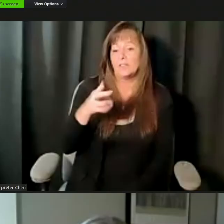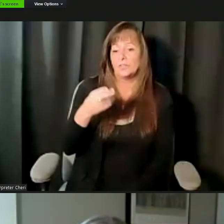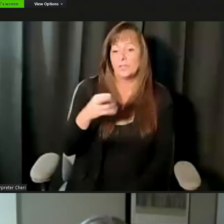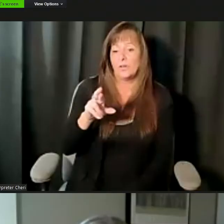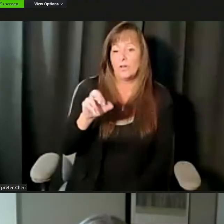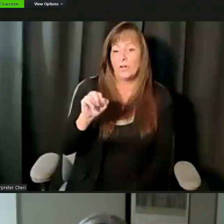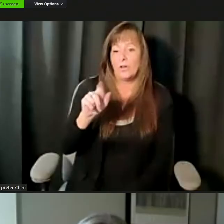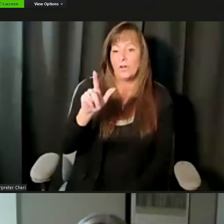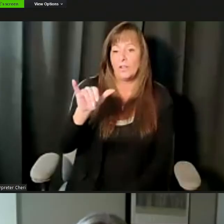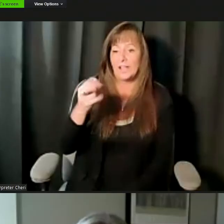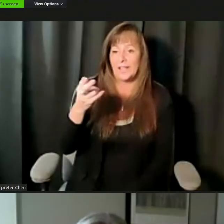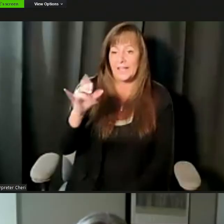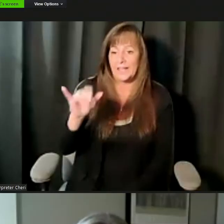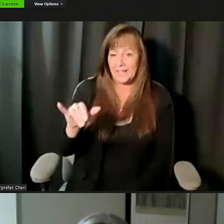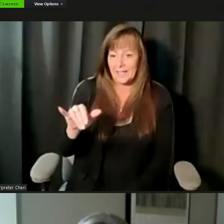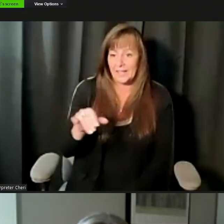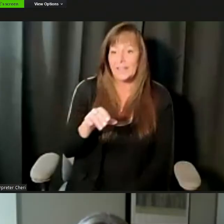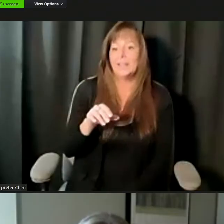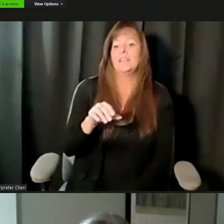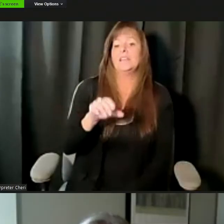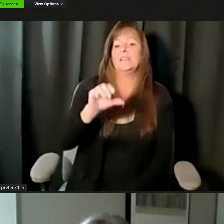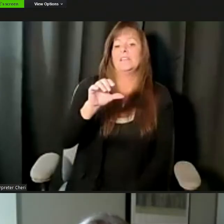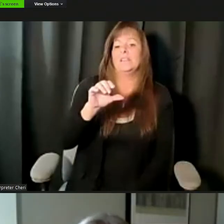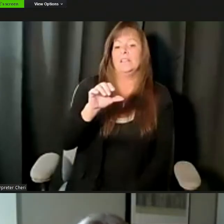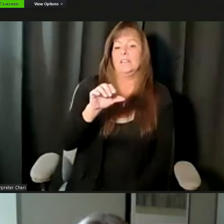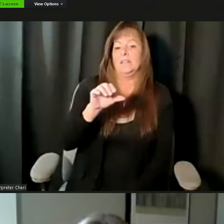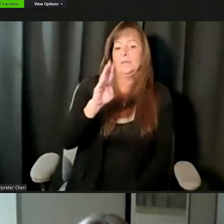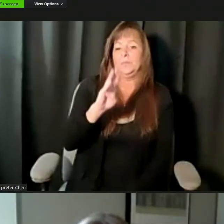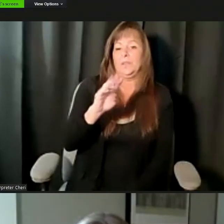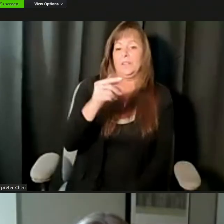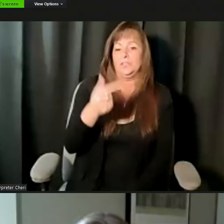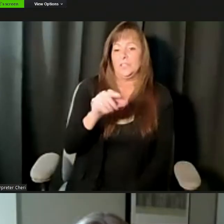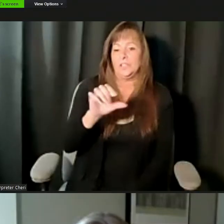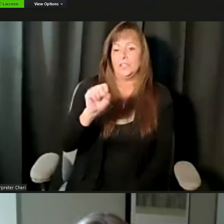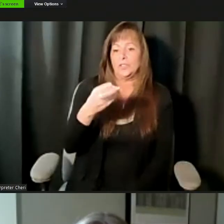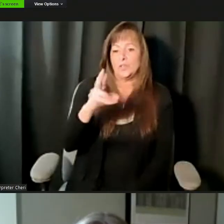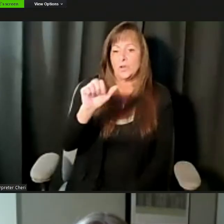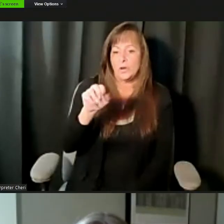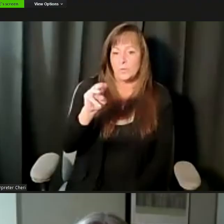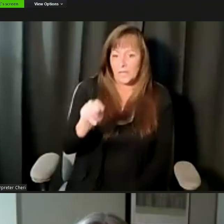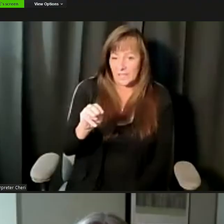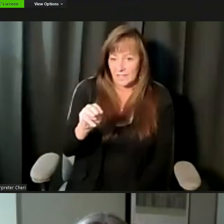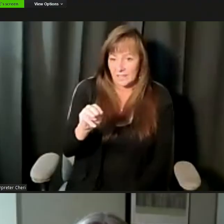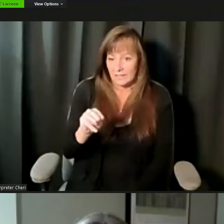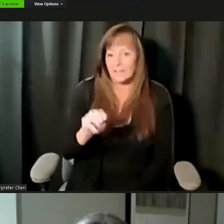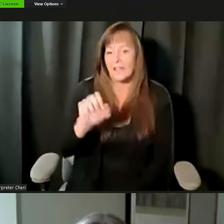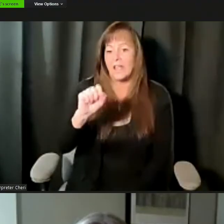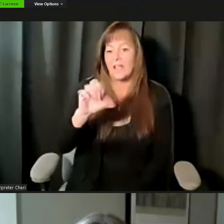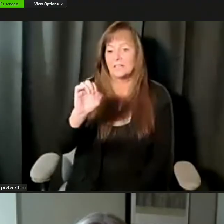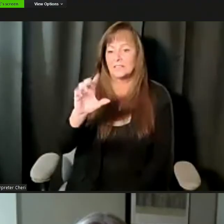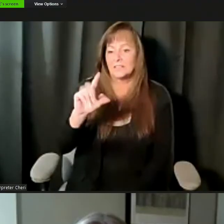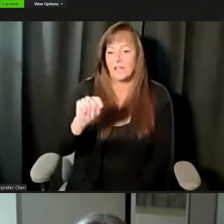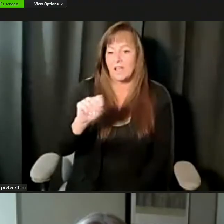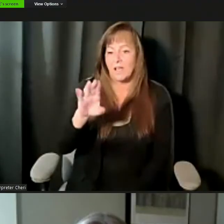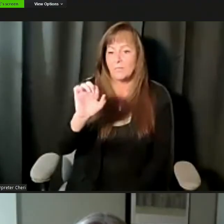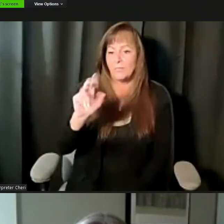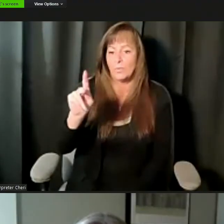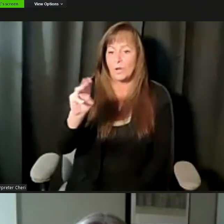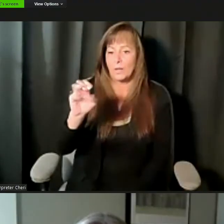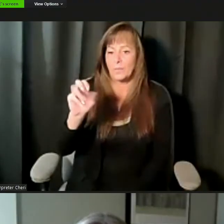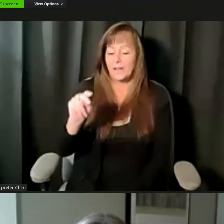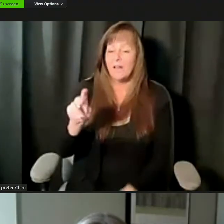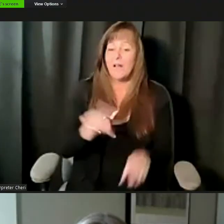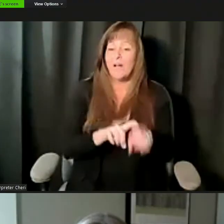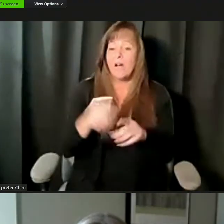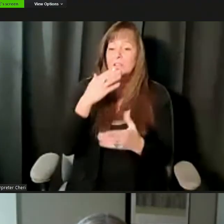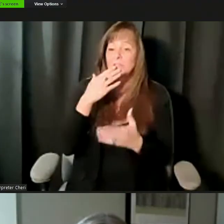and Brigadier General Scott Sherman. And I also want to thank our interpreters, Teresa and Sherry, for